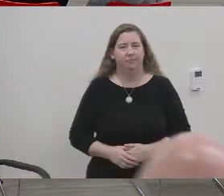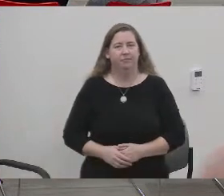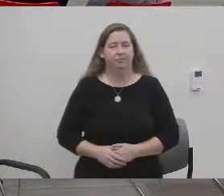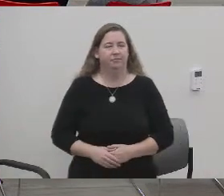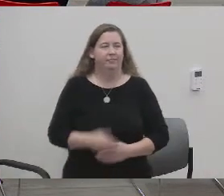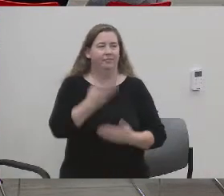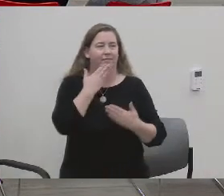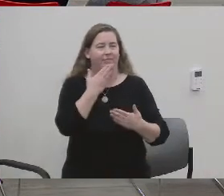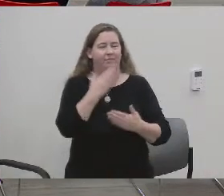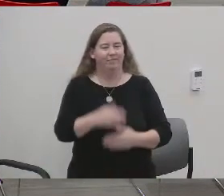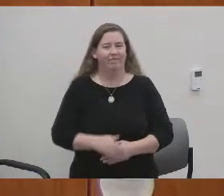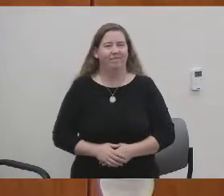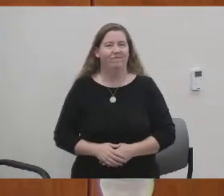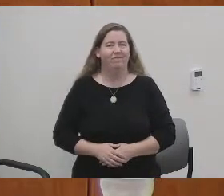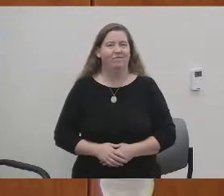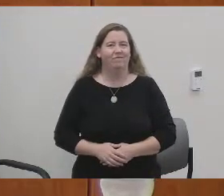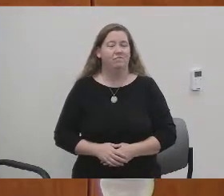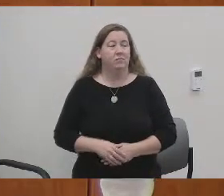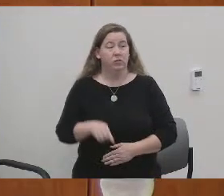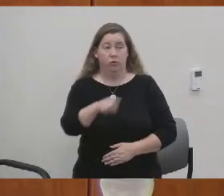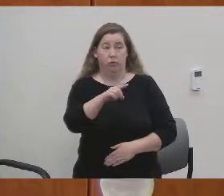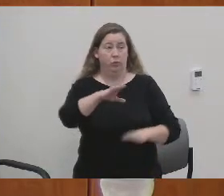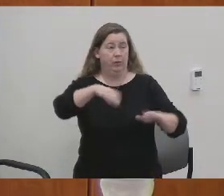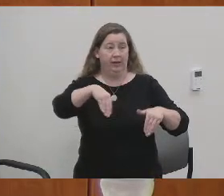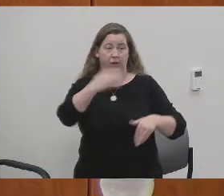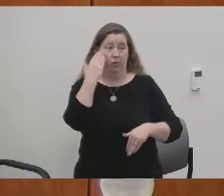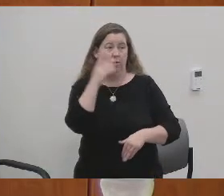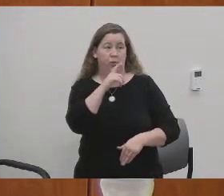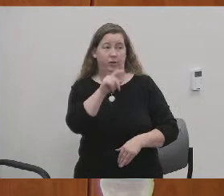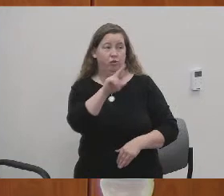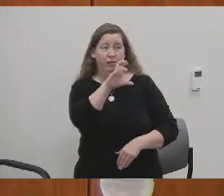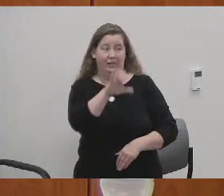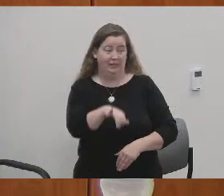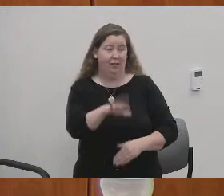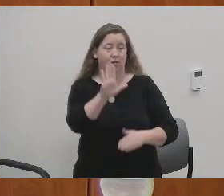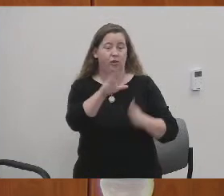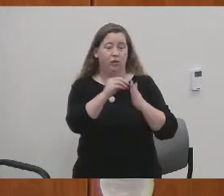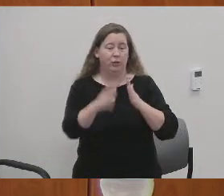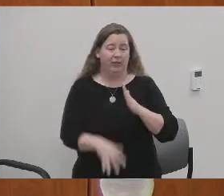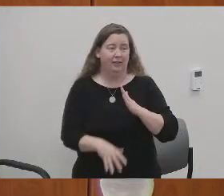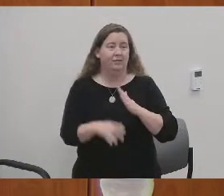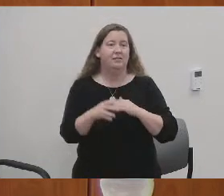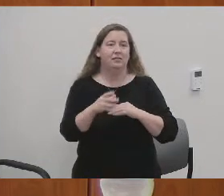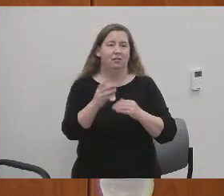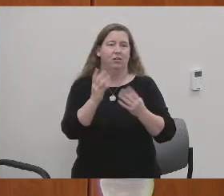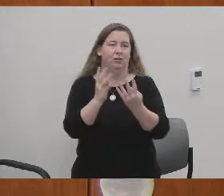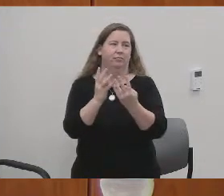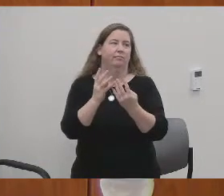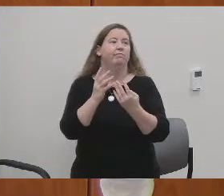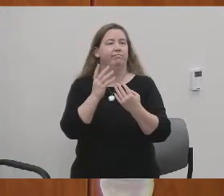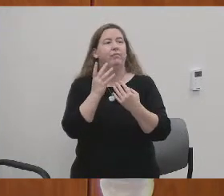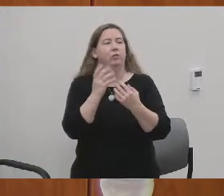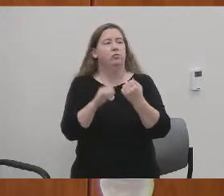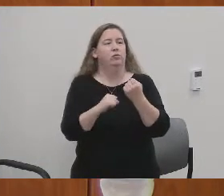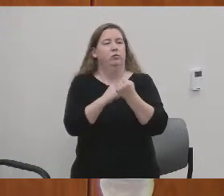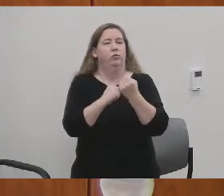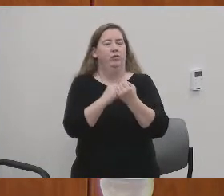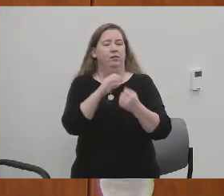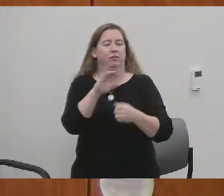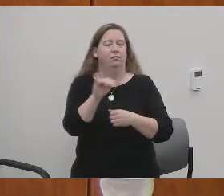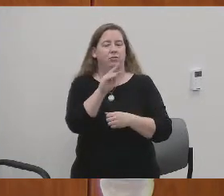Thank you, Tracy. For those of you who don't know, Tracy and her students are also behind the Jimi Hendrix artwork that hangs behind